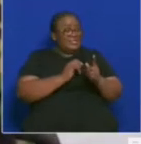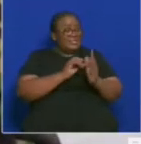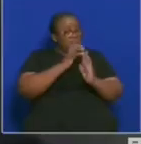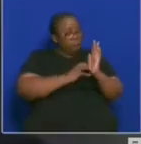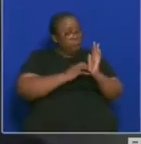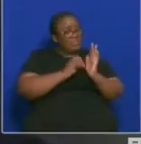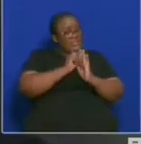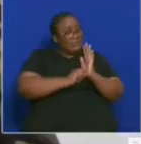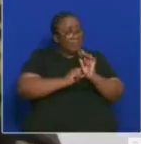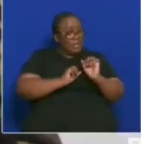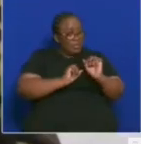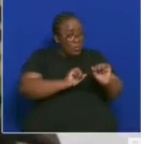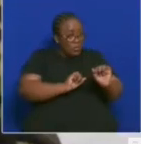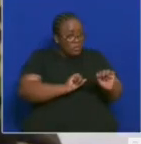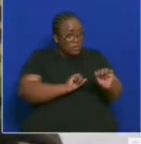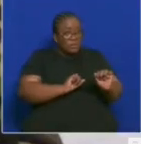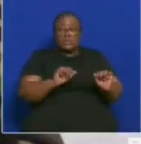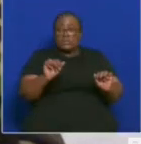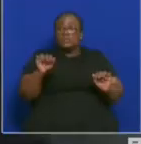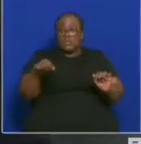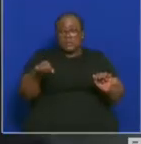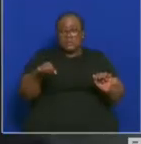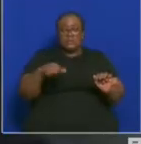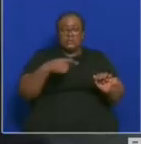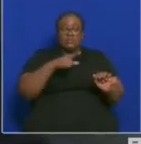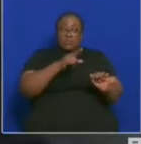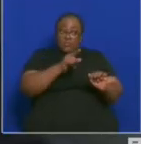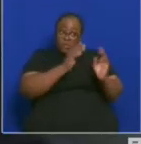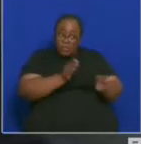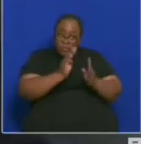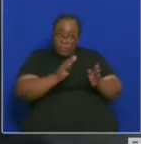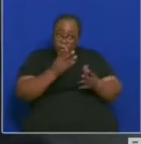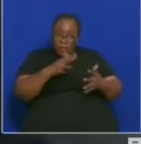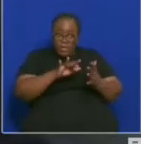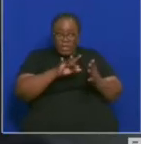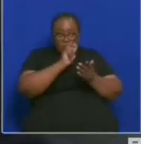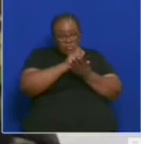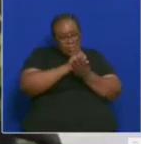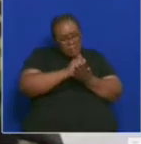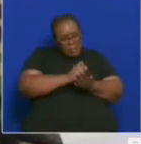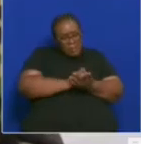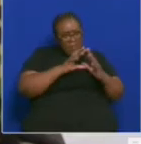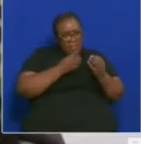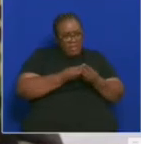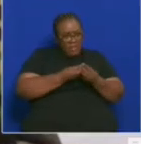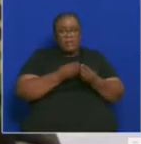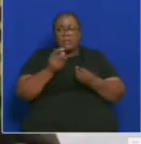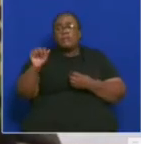Did you prepare it? Yes, I did prepare it. And do you confirm the correctness of the contents of these pages? I do